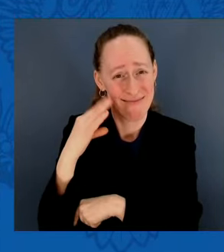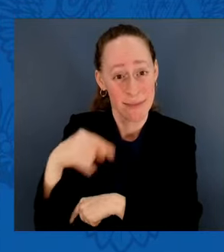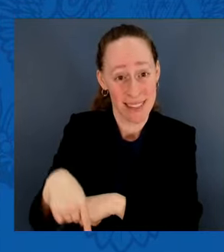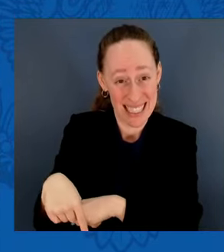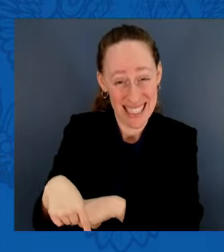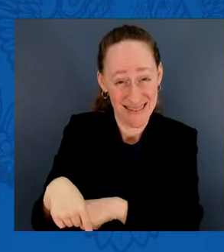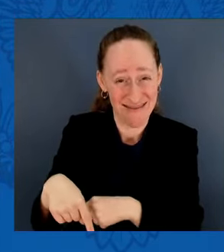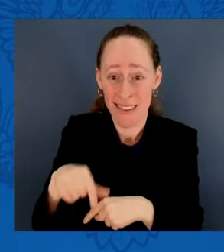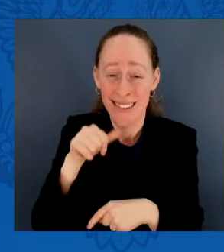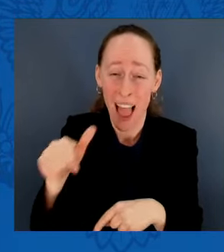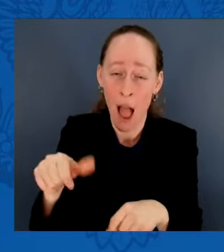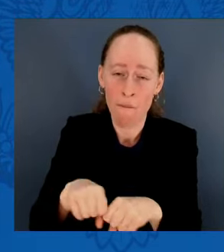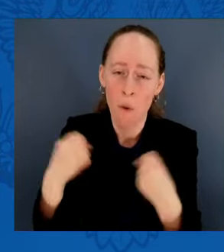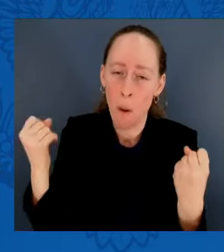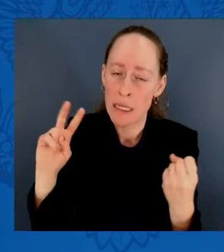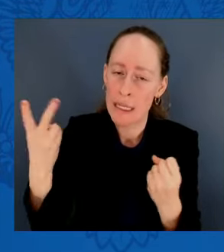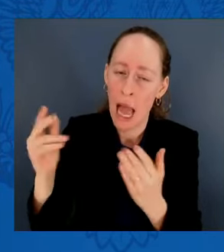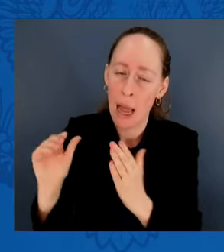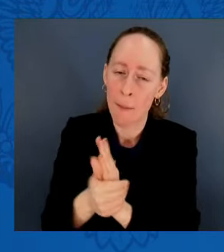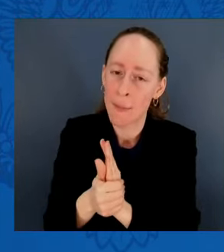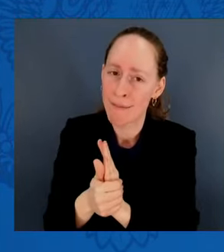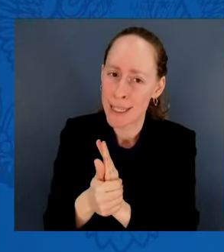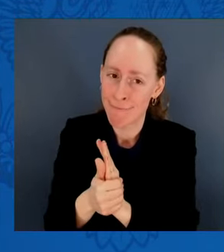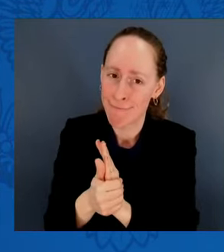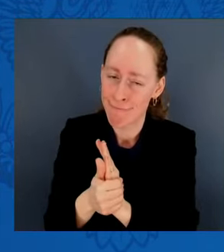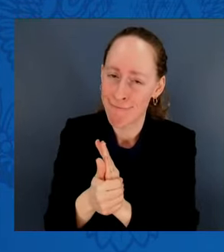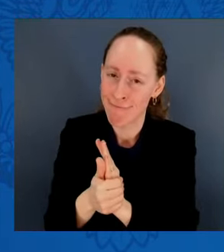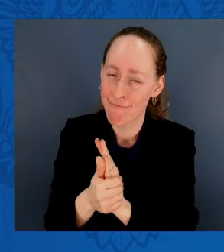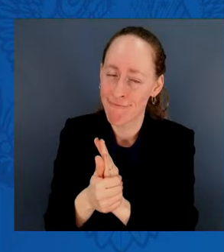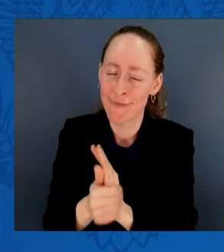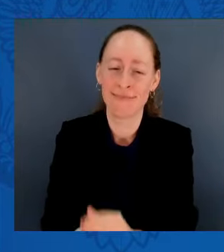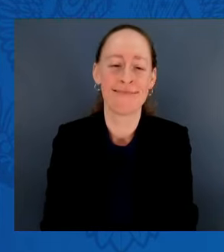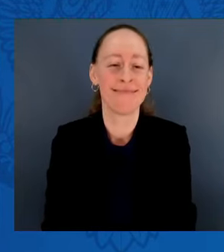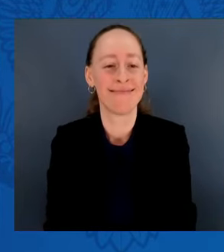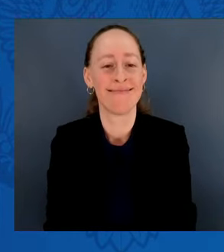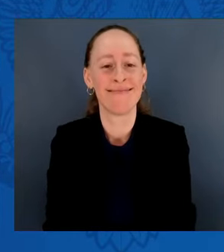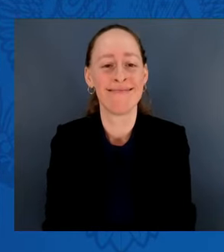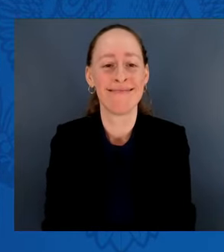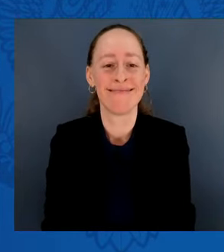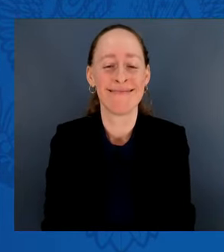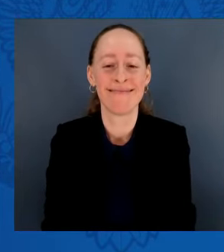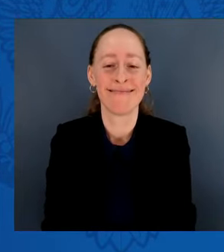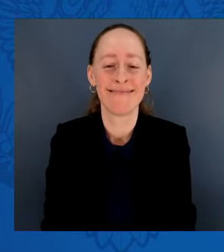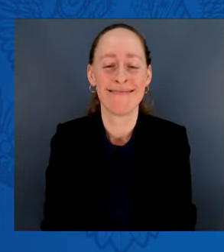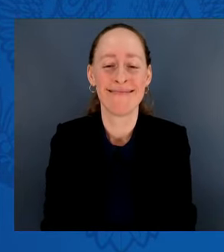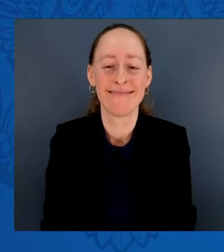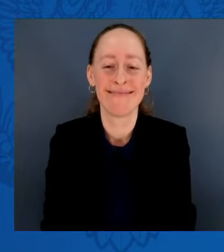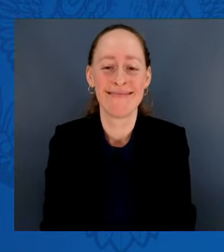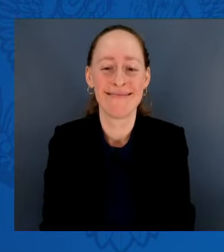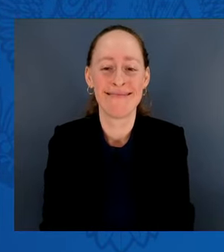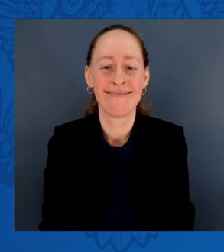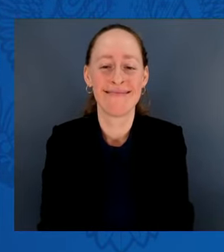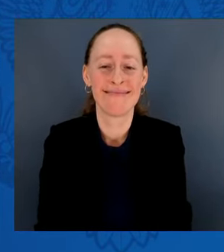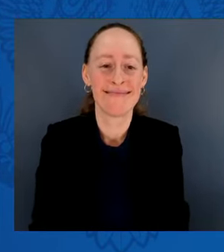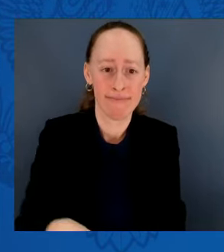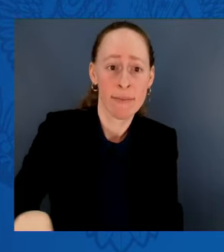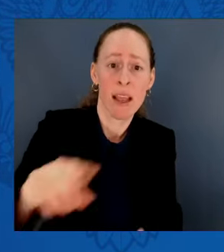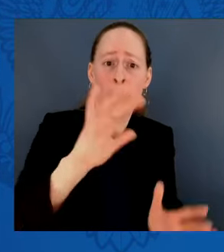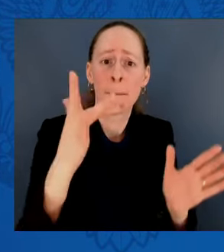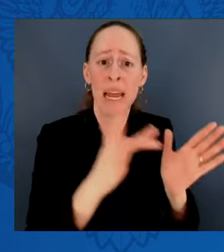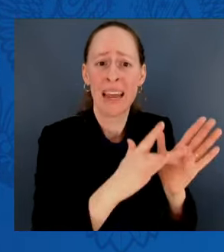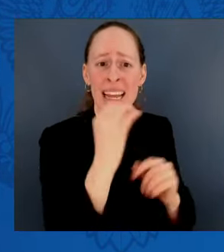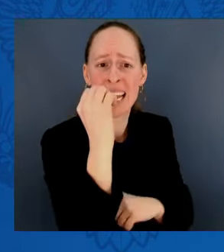You know, as we manage challenges at home, we're also managing crises abroad, including in the Middle East. I know the last 5 months have been